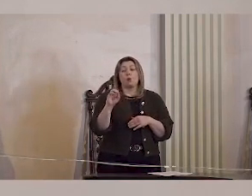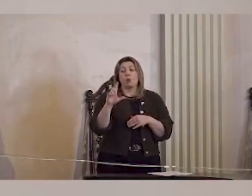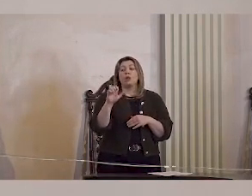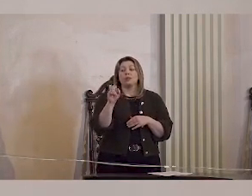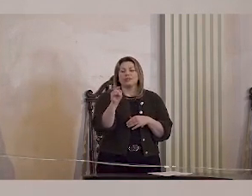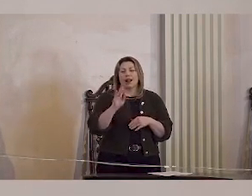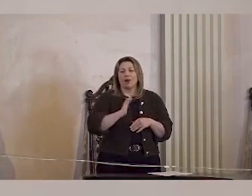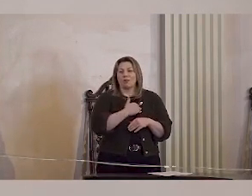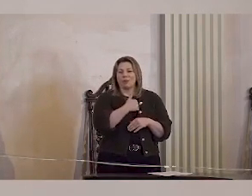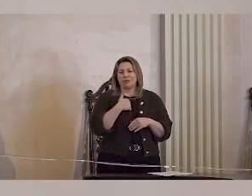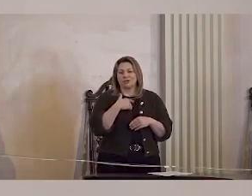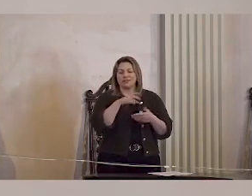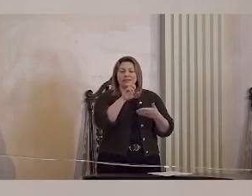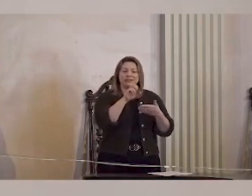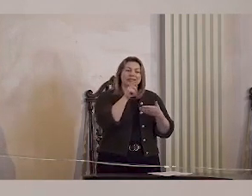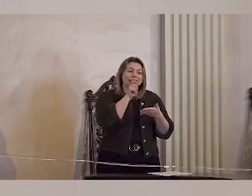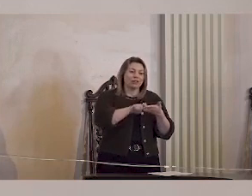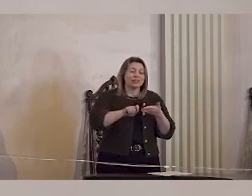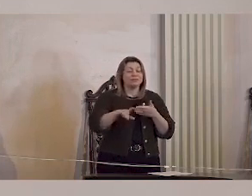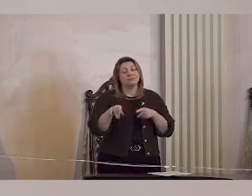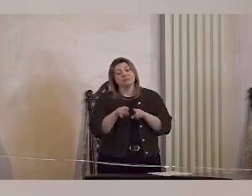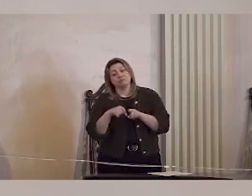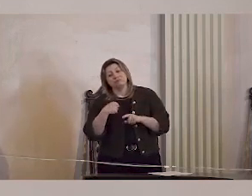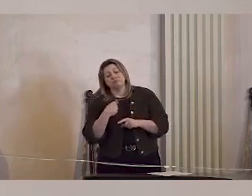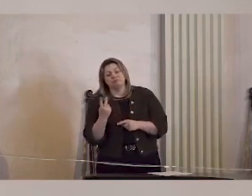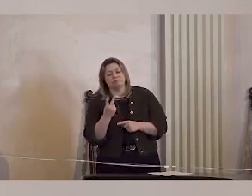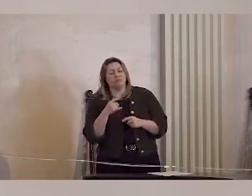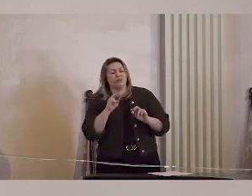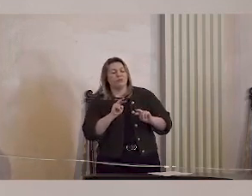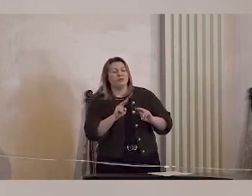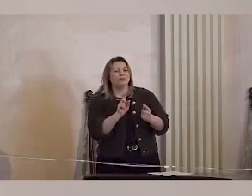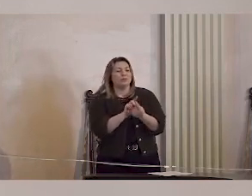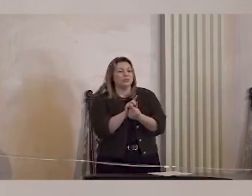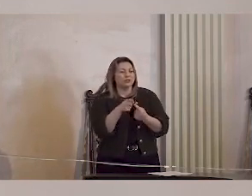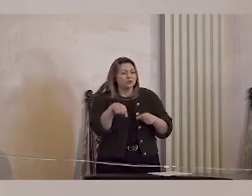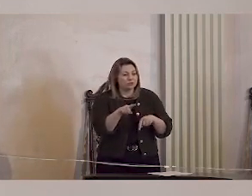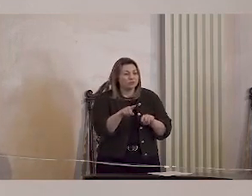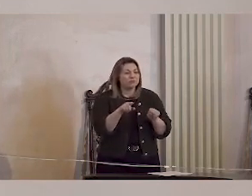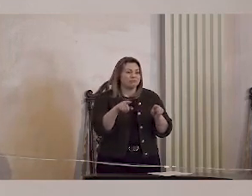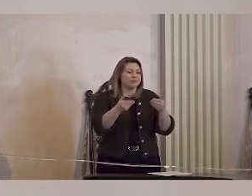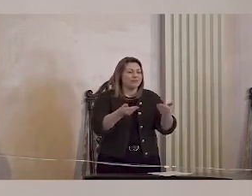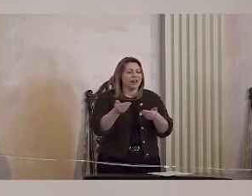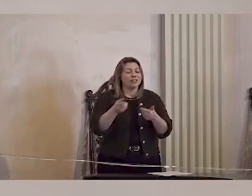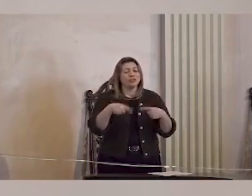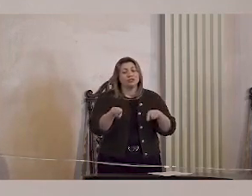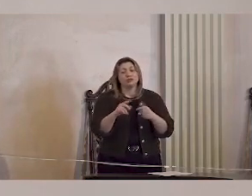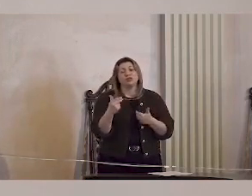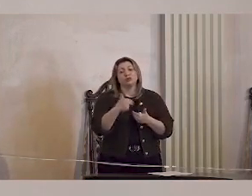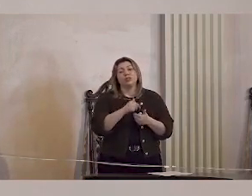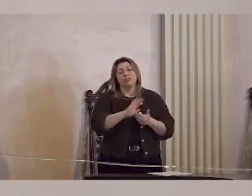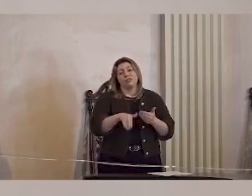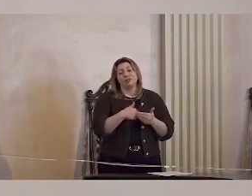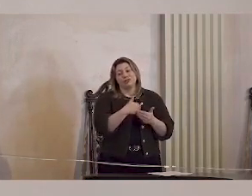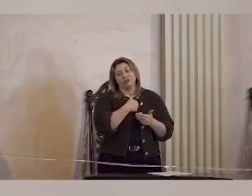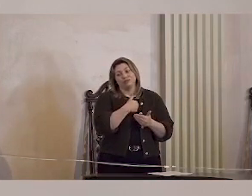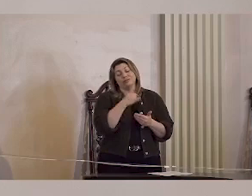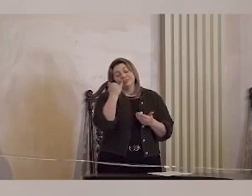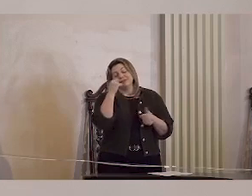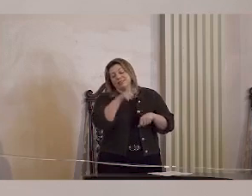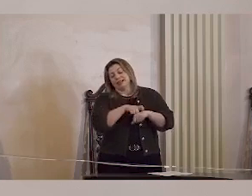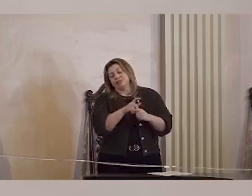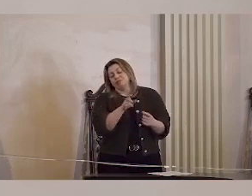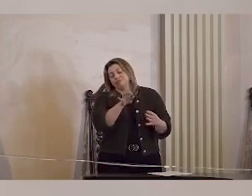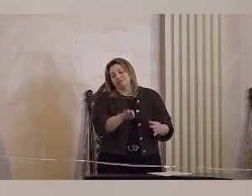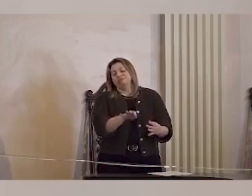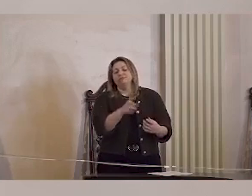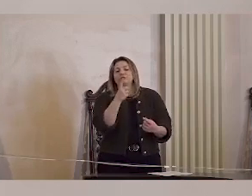membership secretary, and I both look forward to meeting you and inviting you to join All Souls if the time is right for